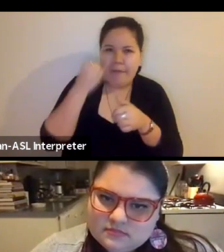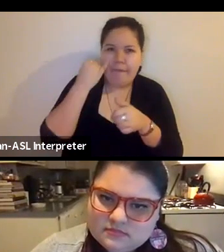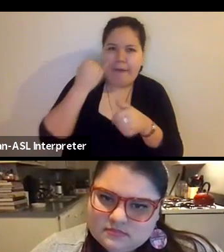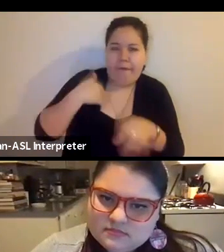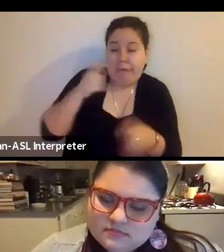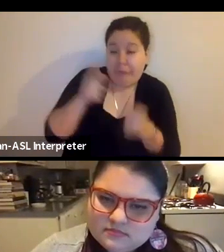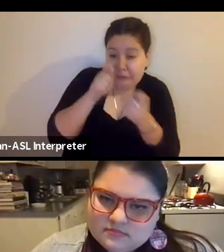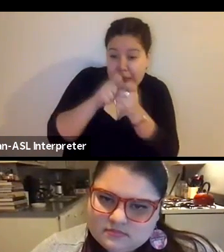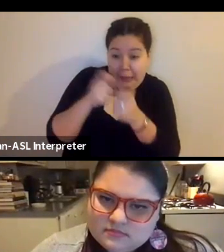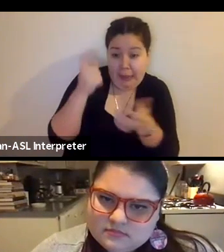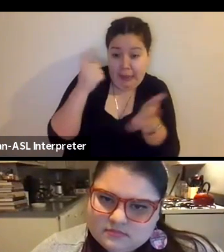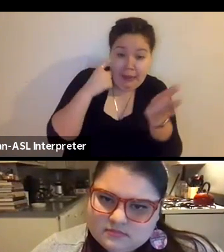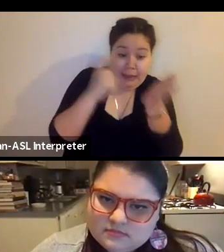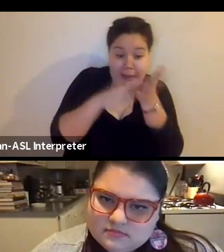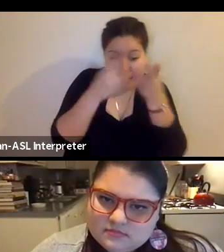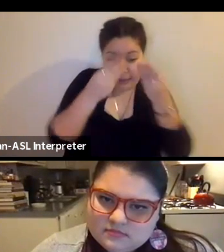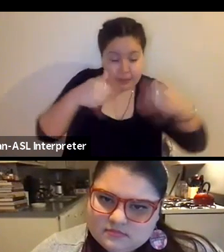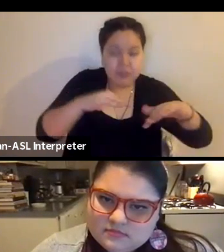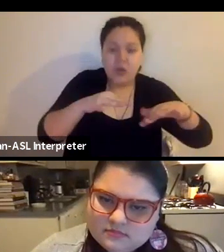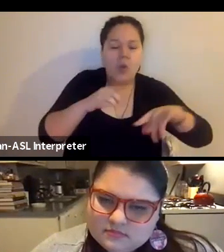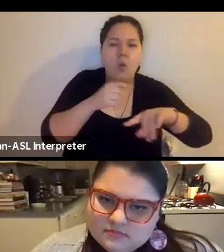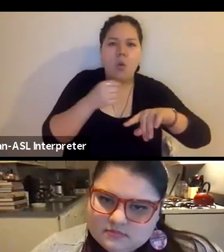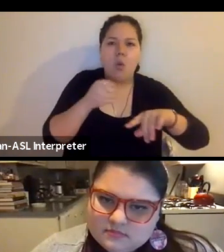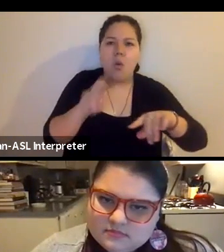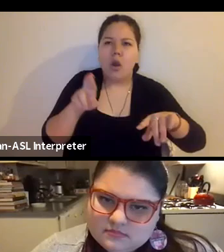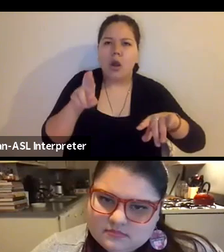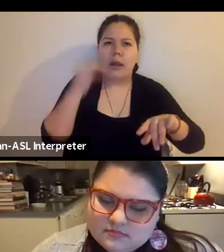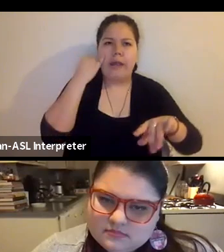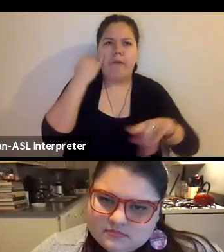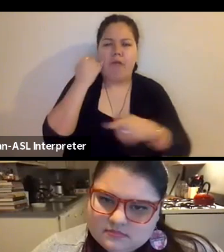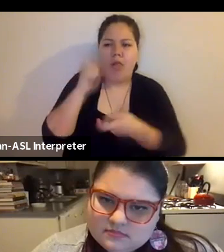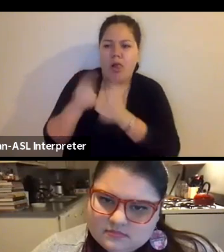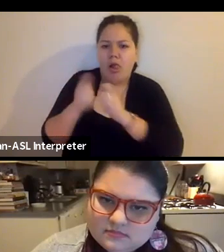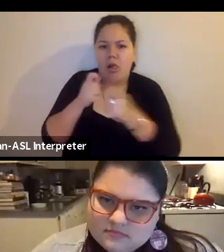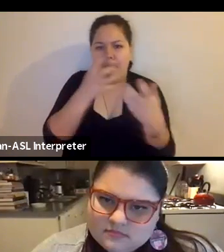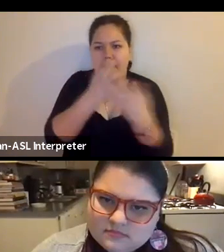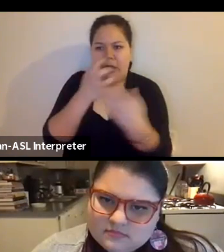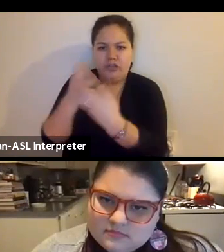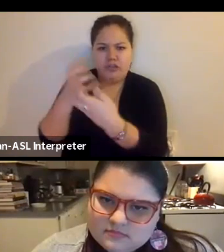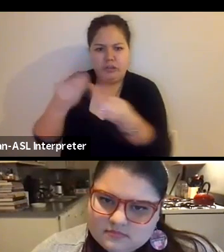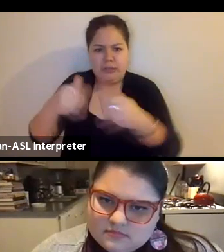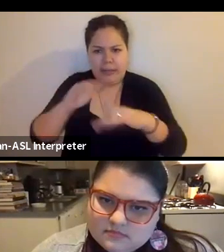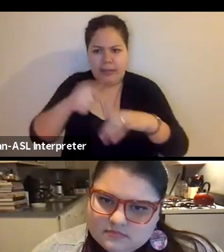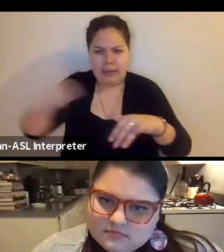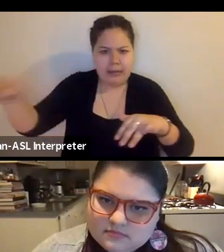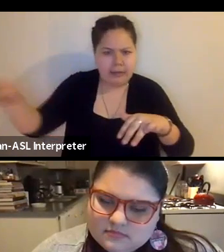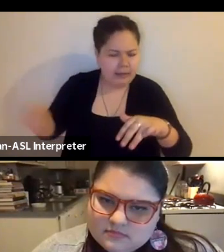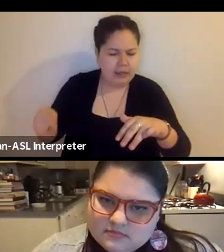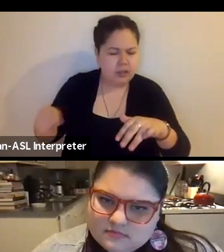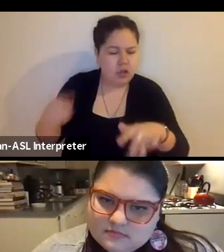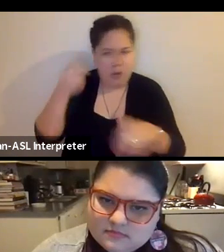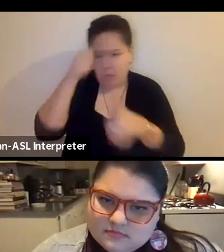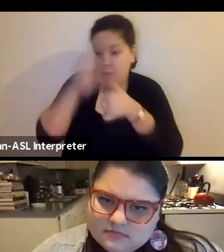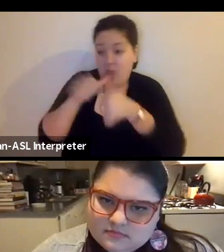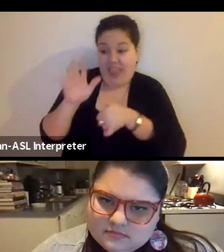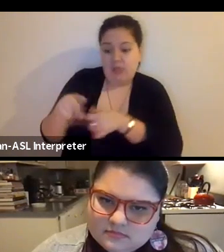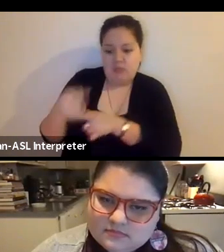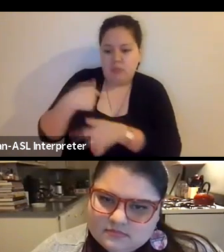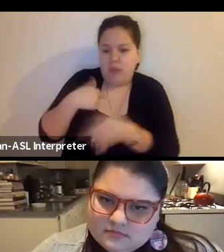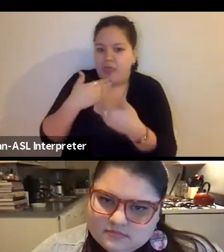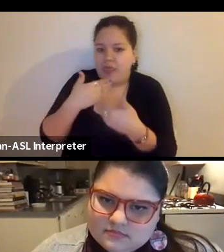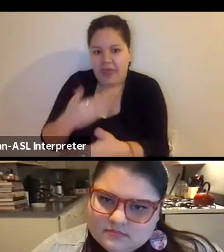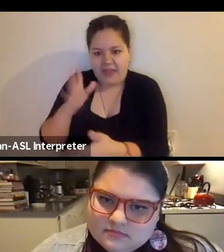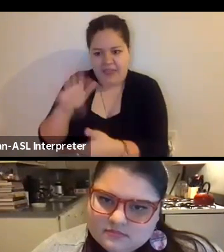but more of, we tailored it to each place we were. So we were thanking the Shwetmik people. This is Kim's